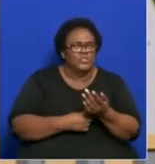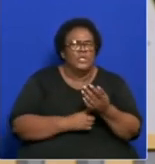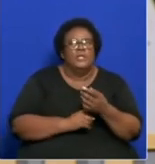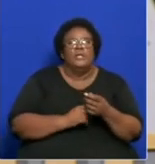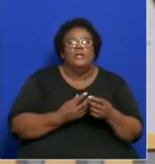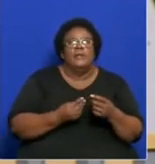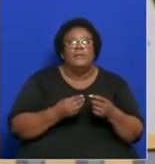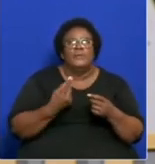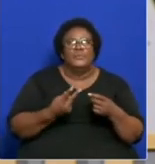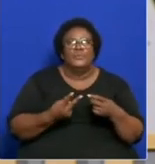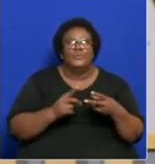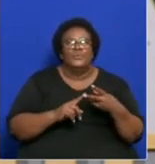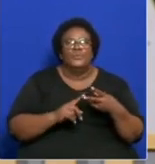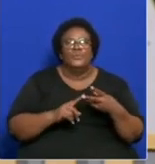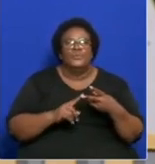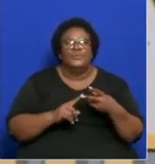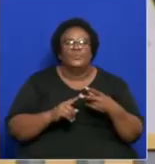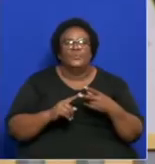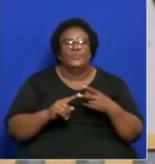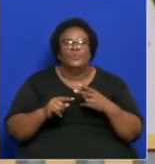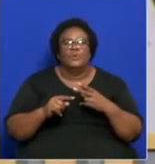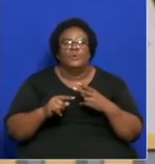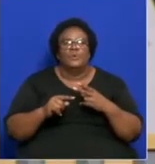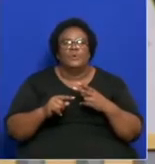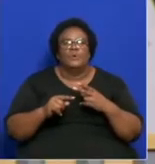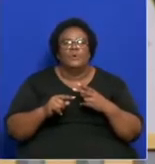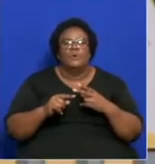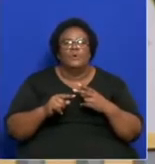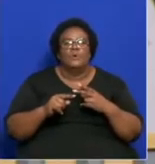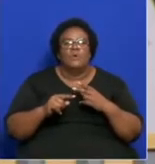email response to